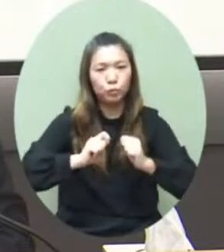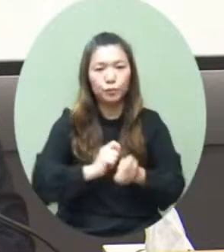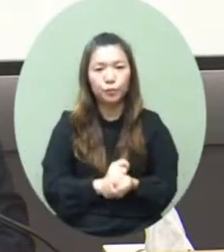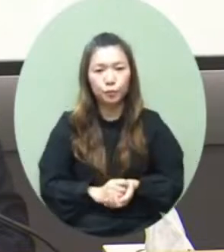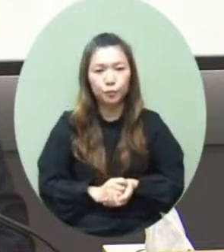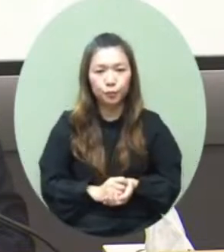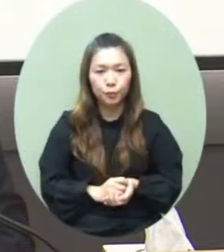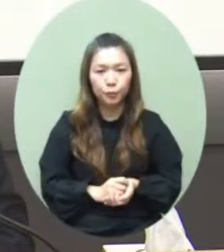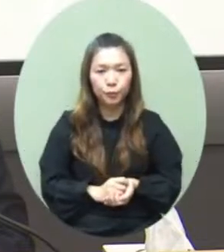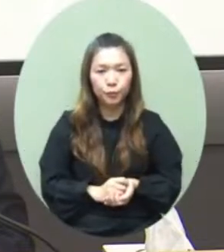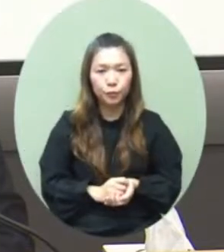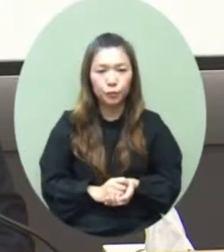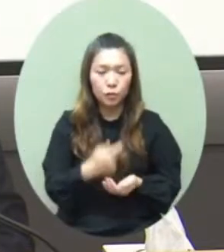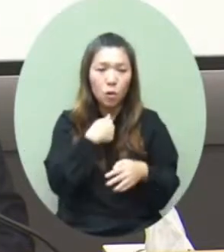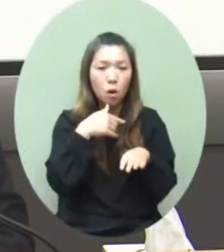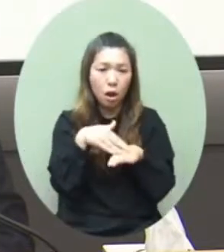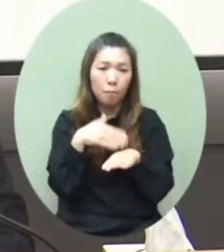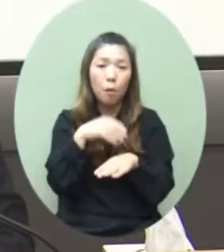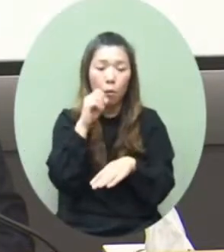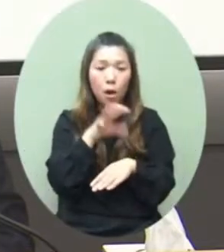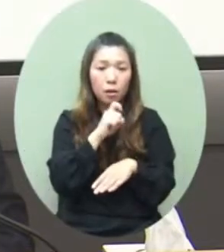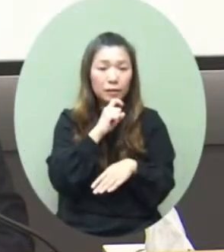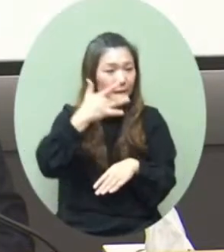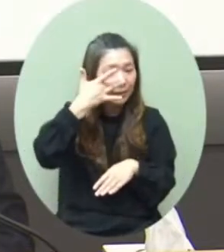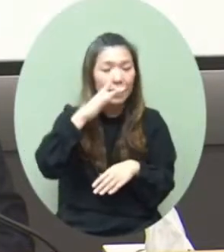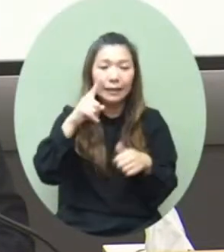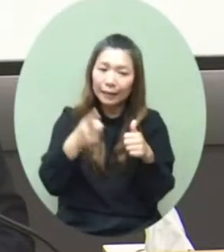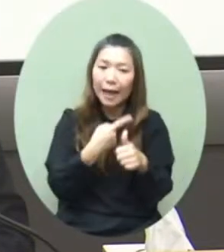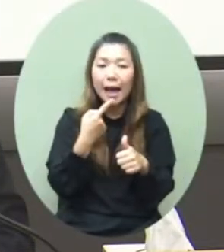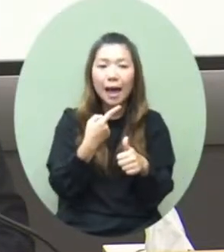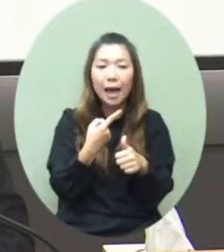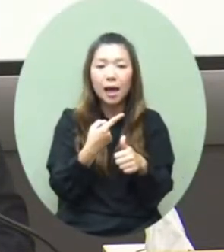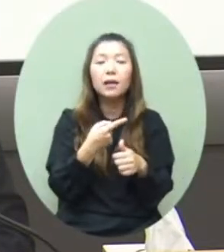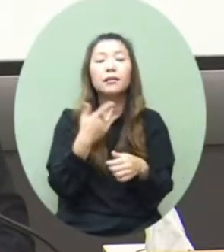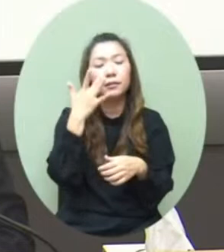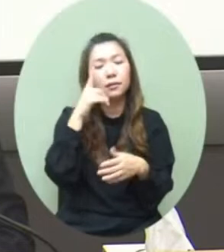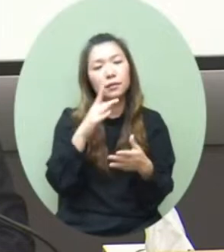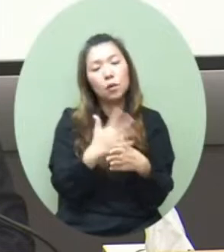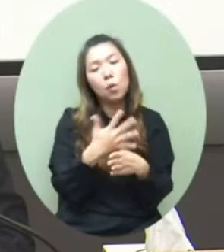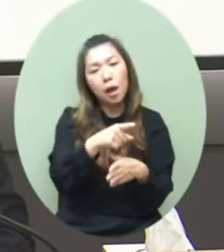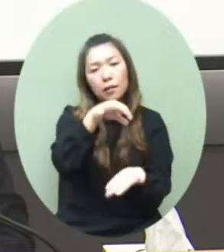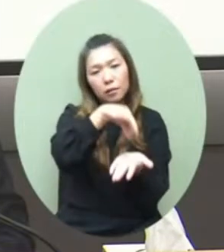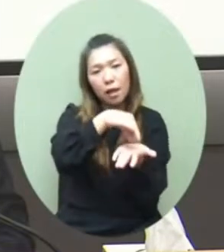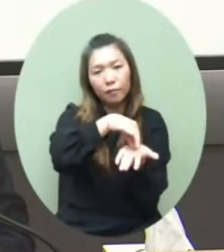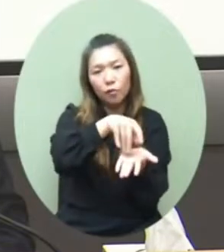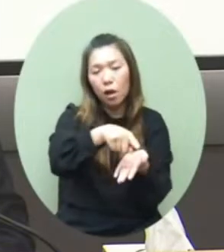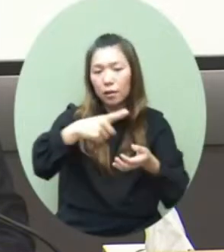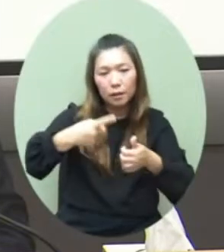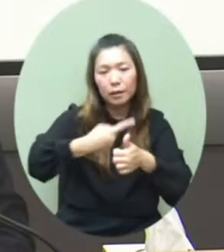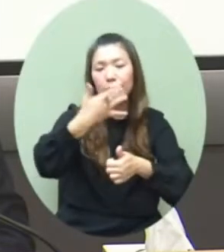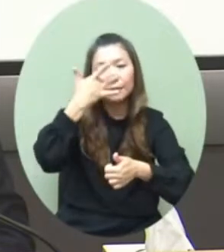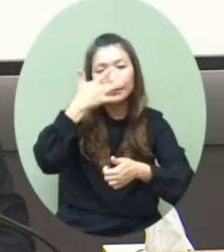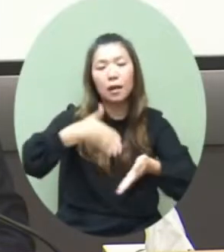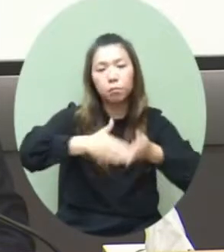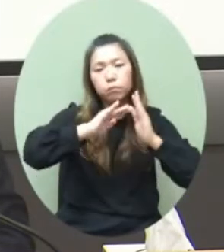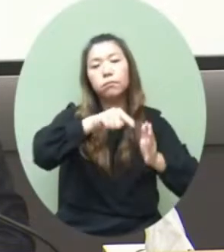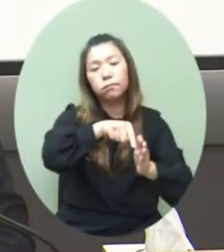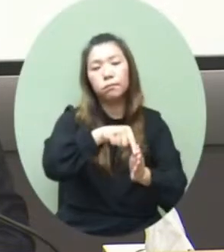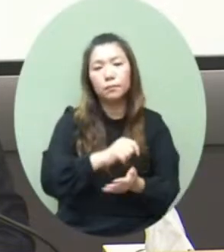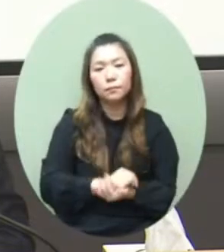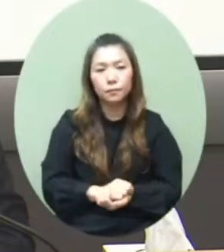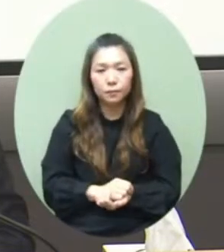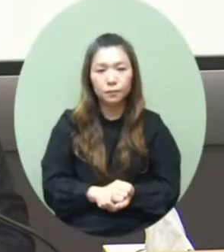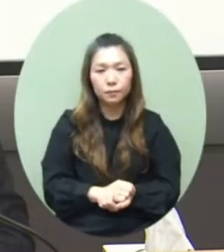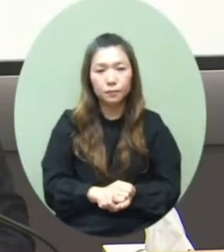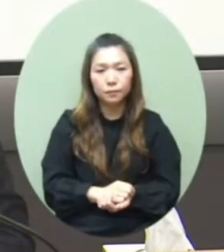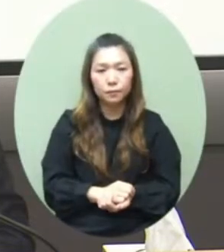the venue is new. This venue, as far as I understand, has never been organized mega events. So this